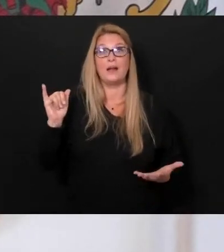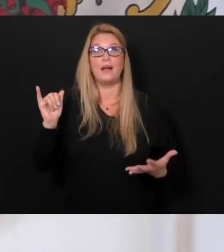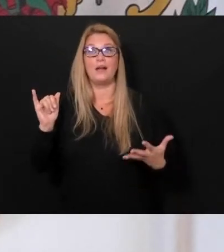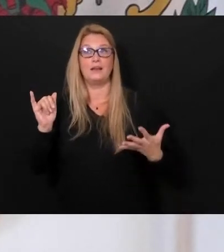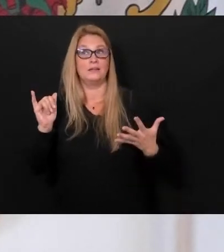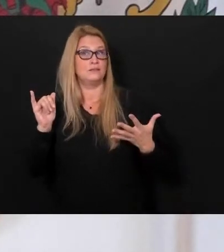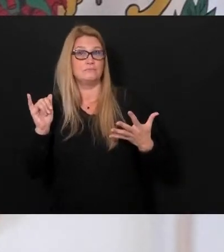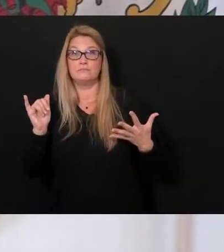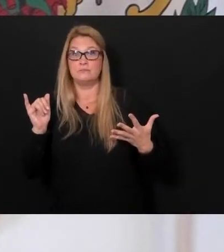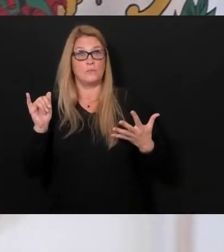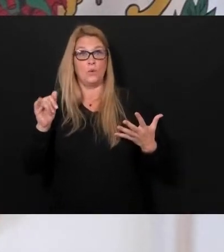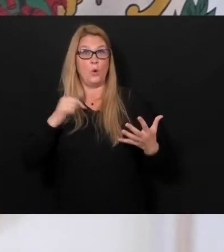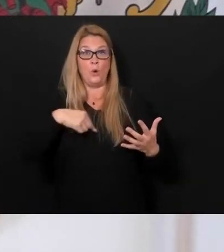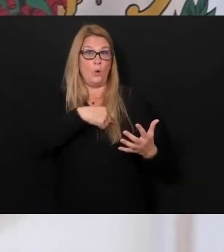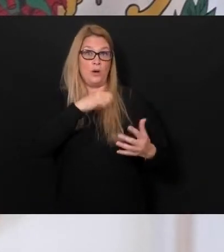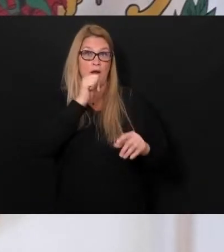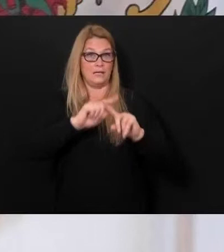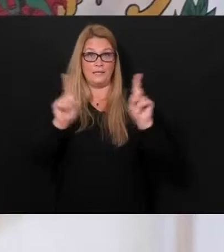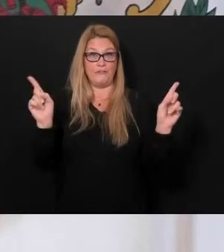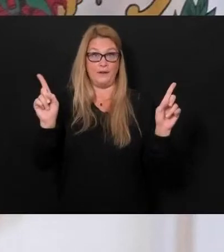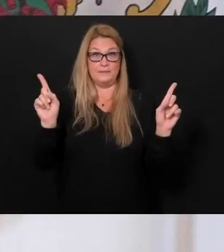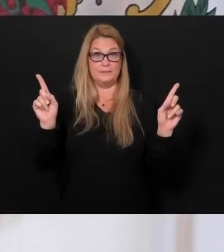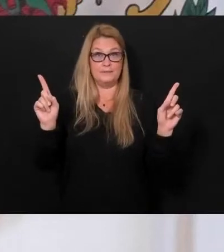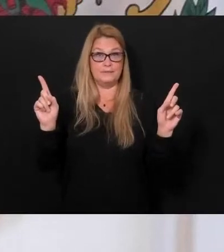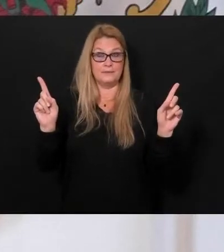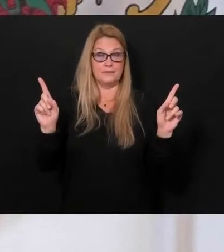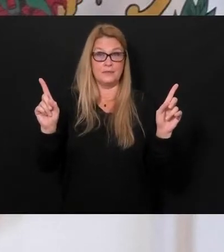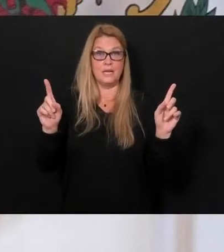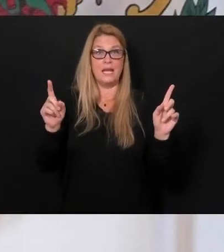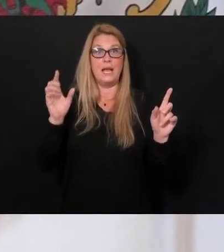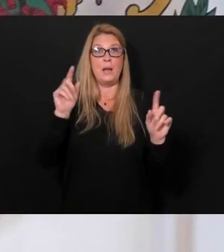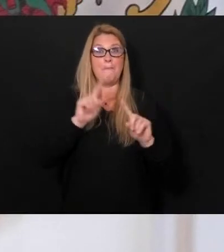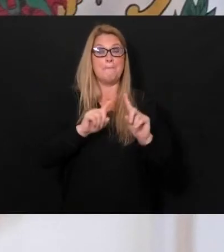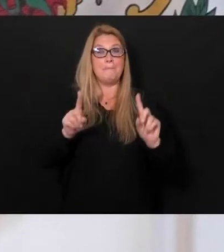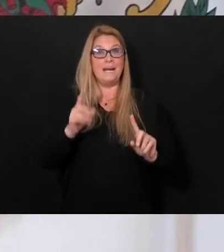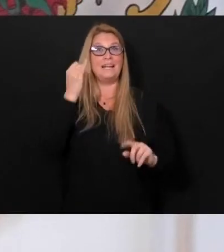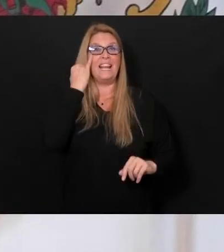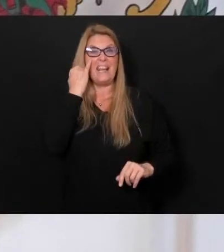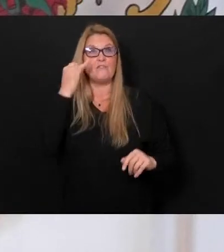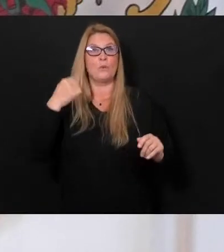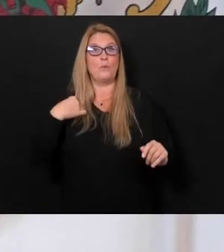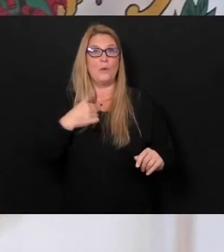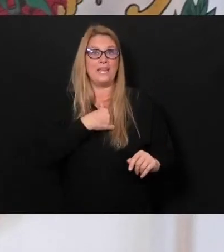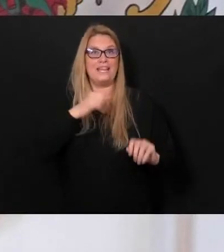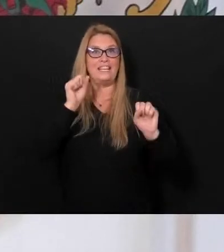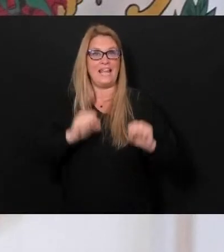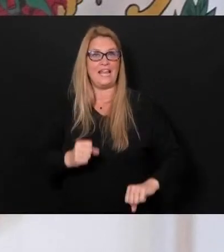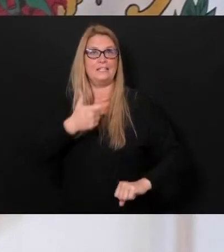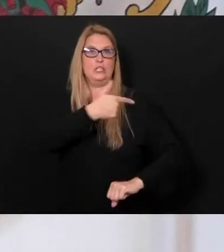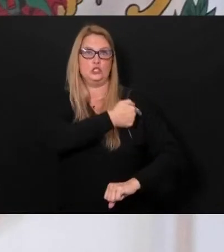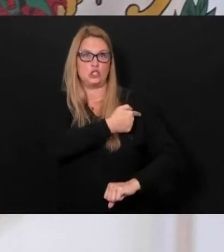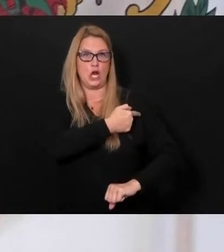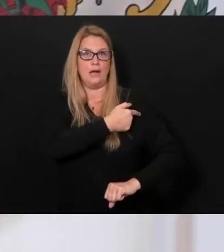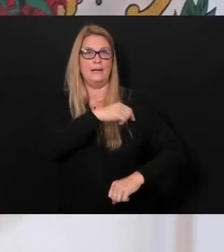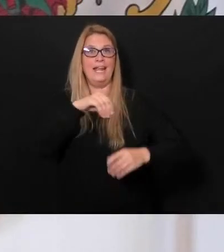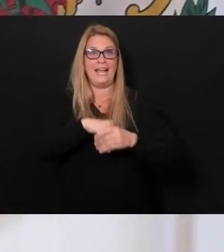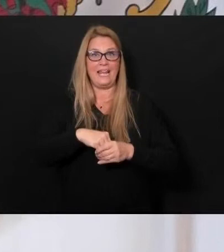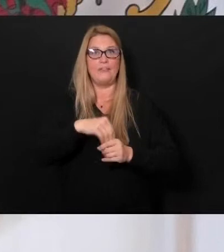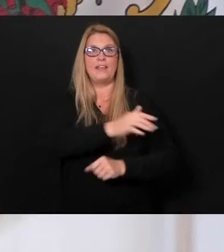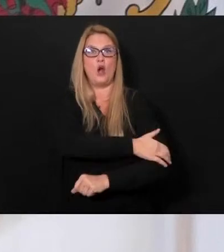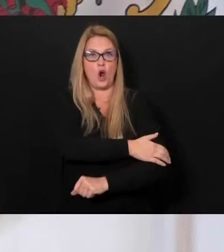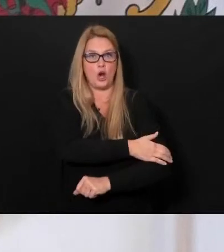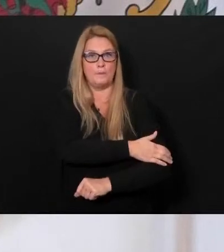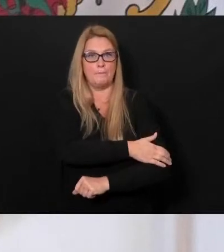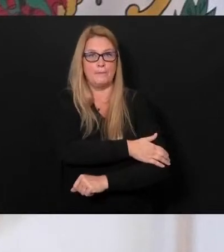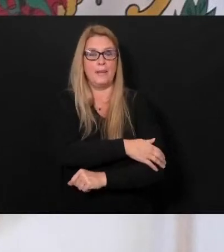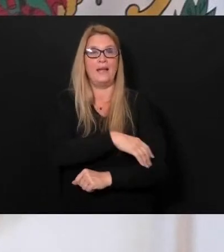and at the end of the day, if we can get a shot in somebody's arm somewhere,